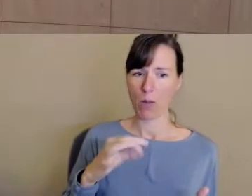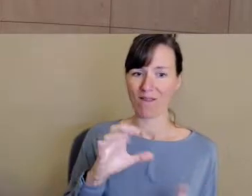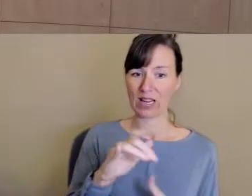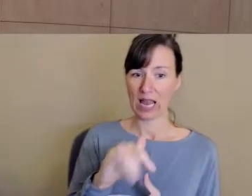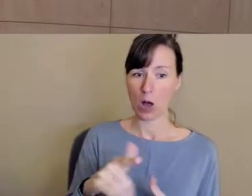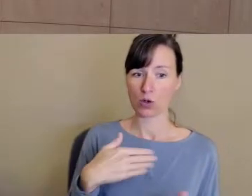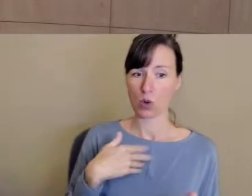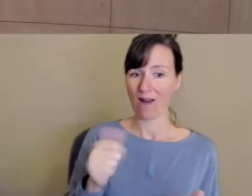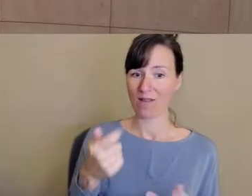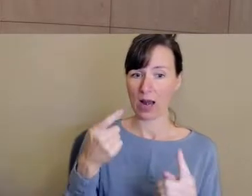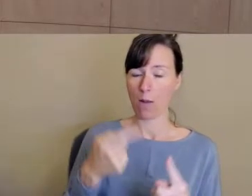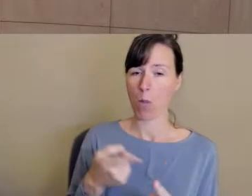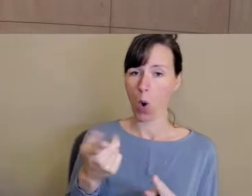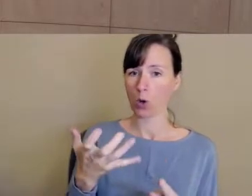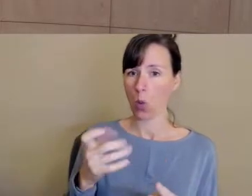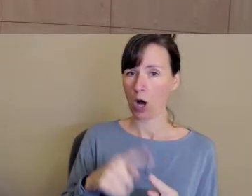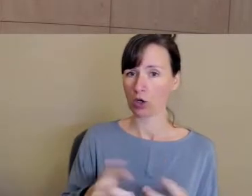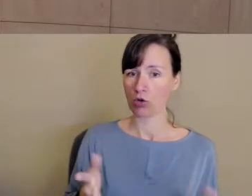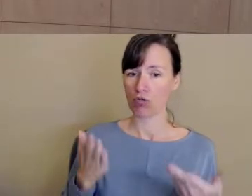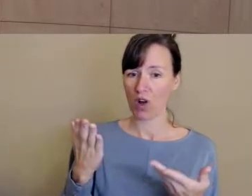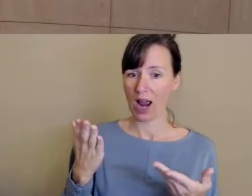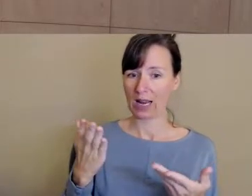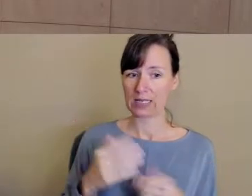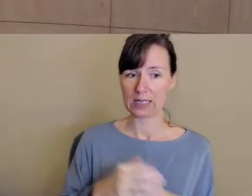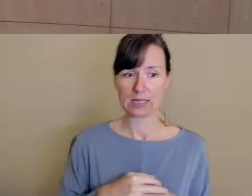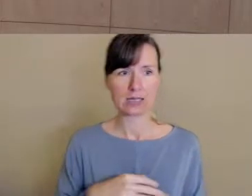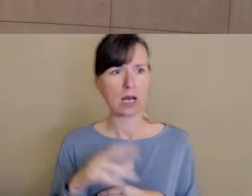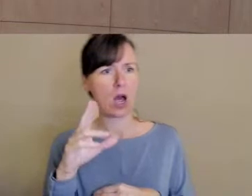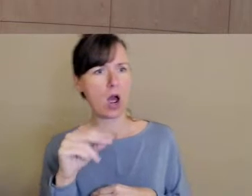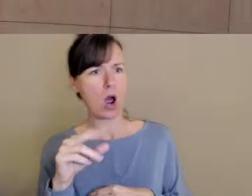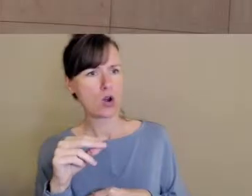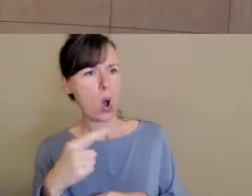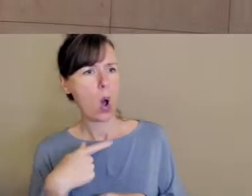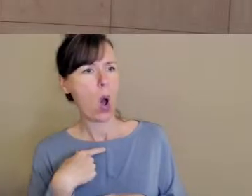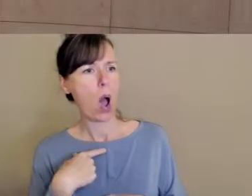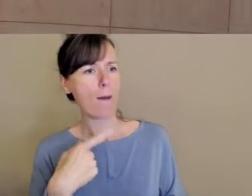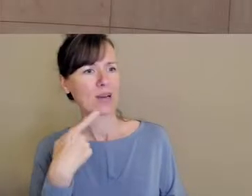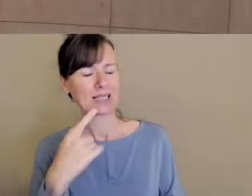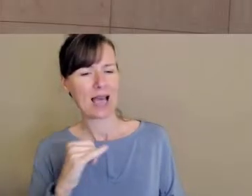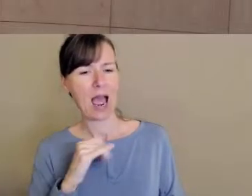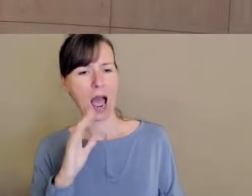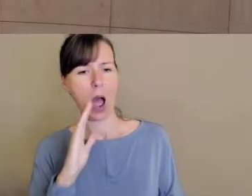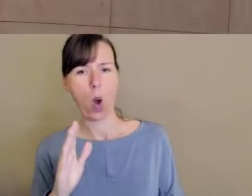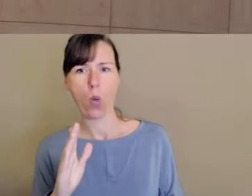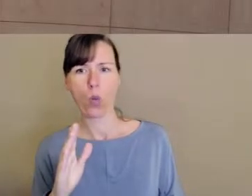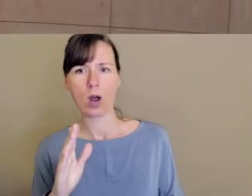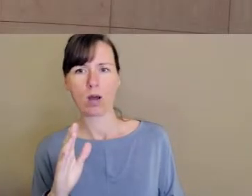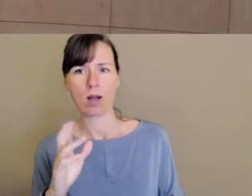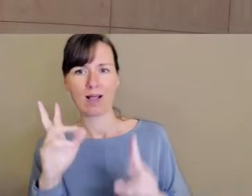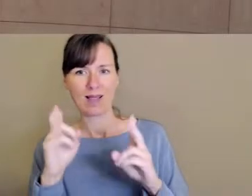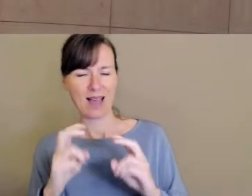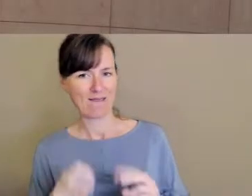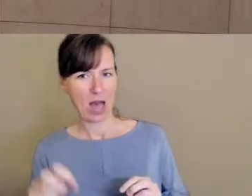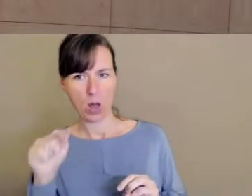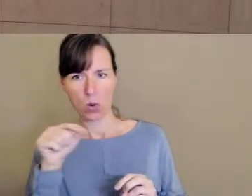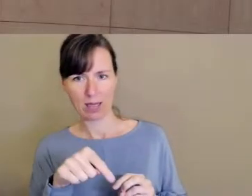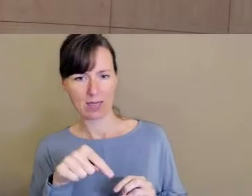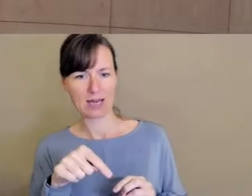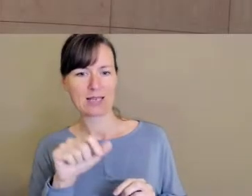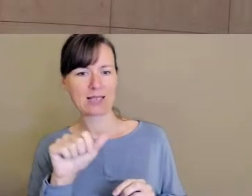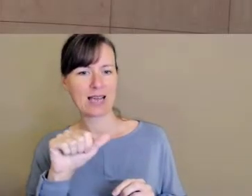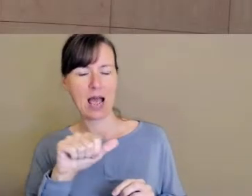No, I'm just going to say this. I'm going to evaluate this the same way that I would any other special